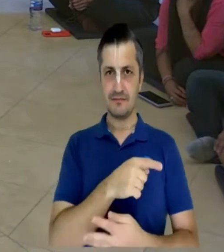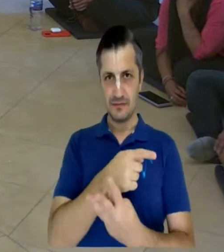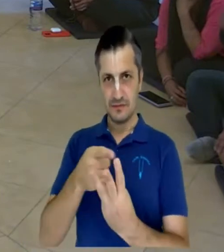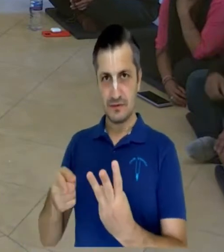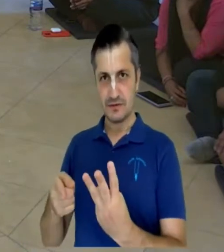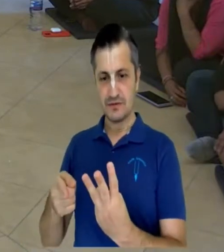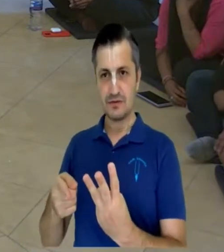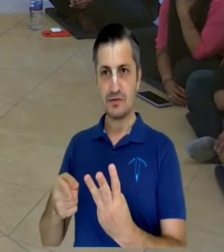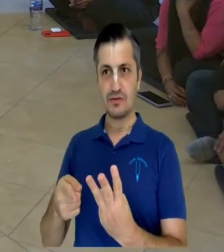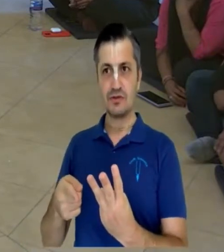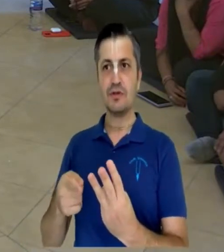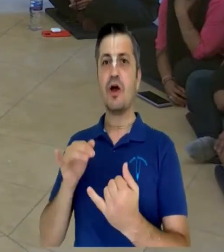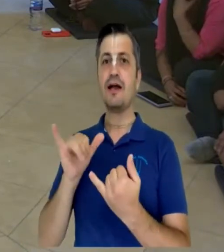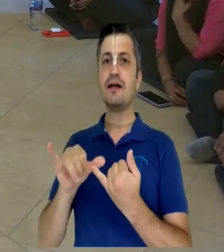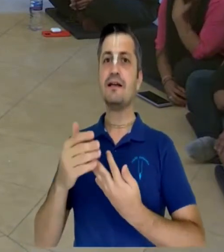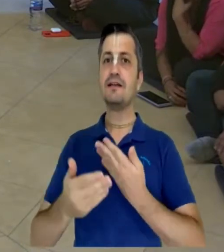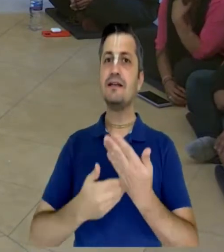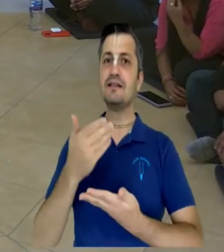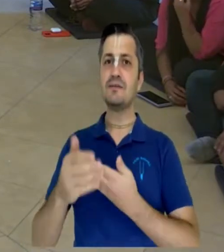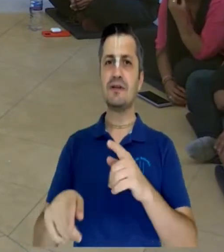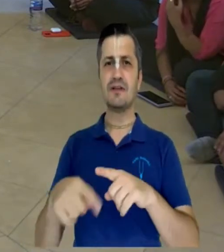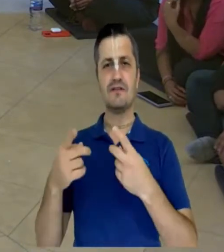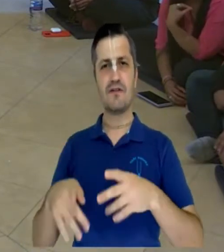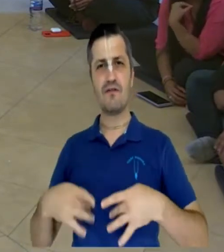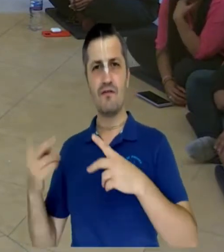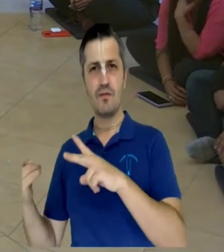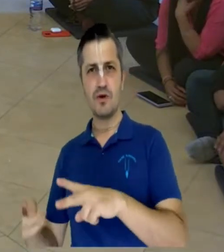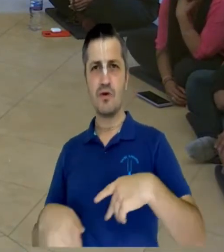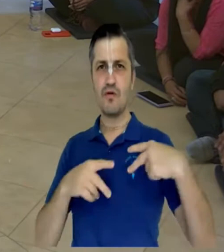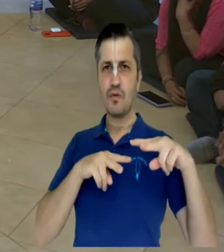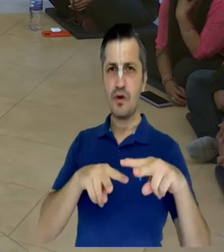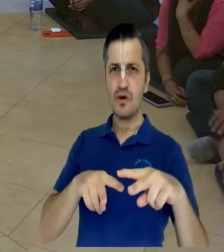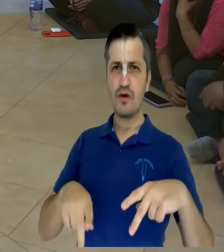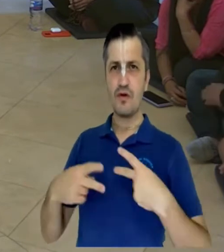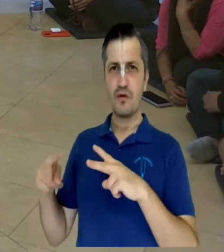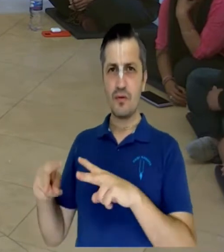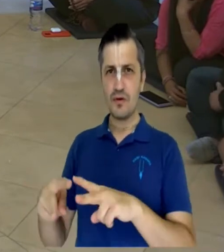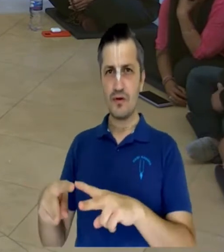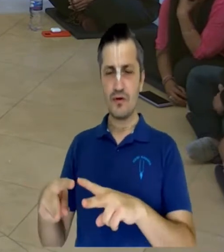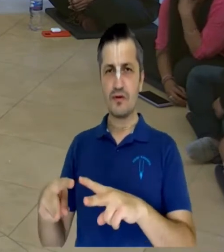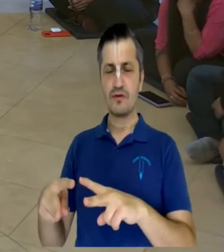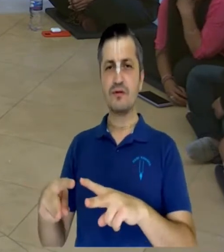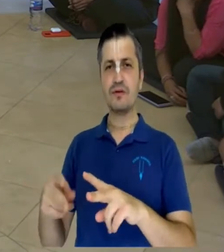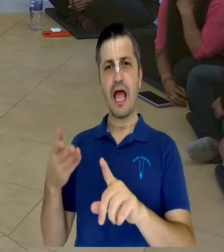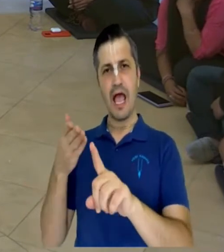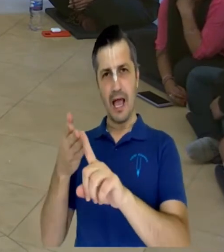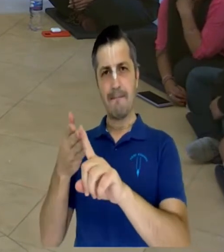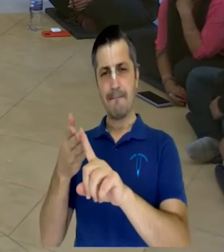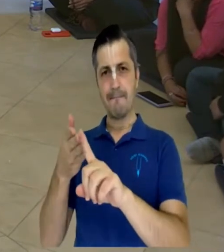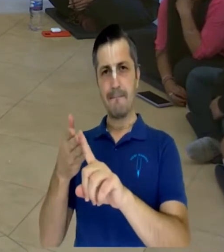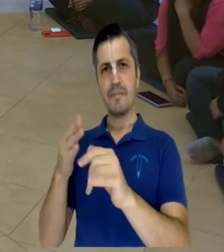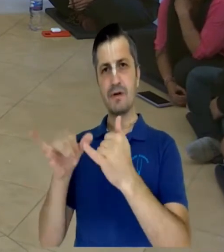Krishna's explanations from all different points of view of the ultimate conclusion of